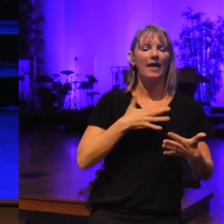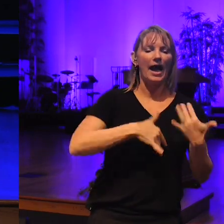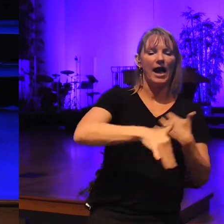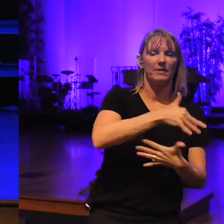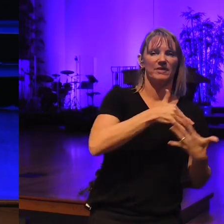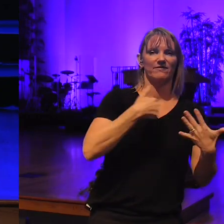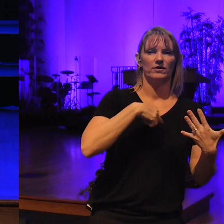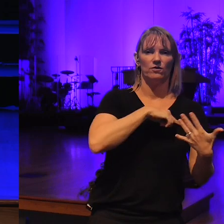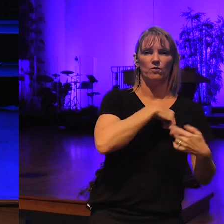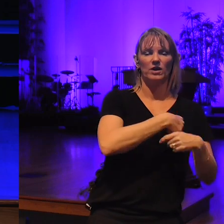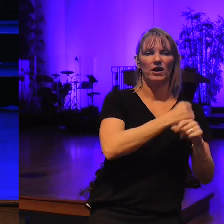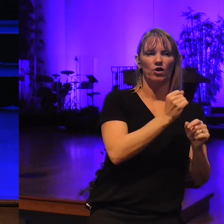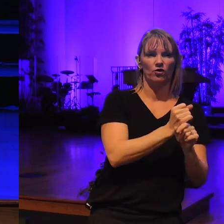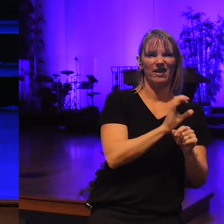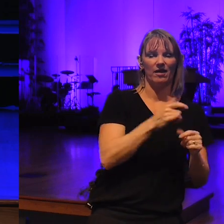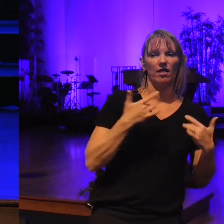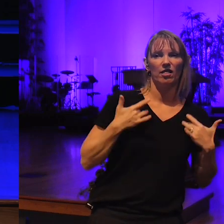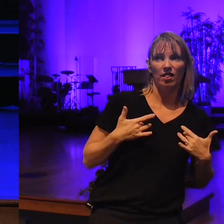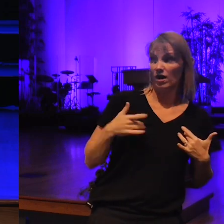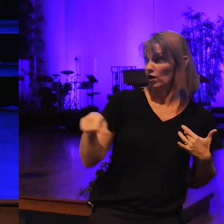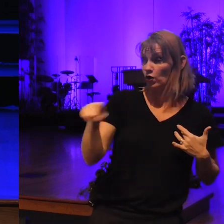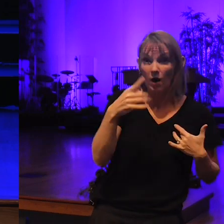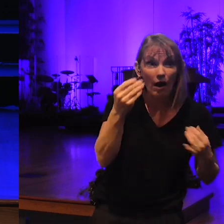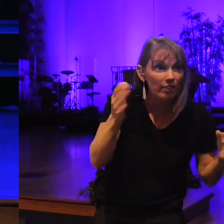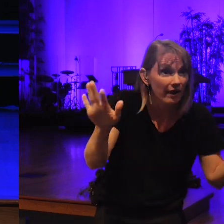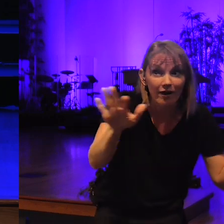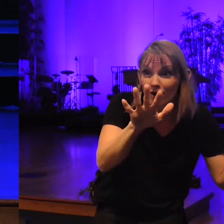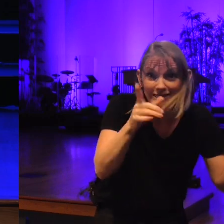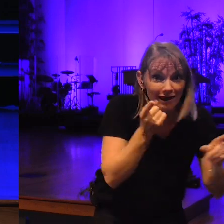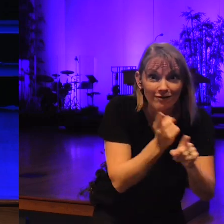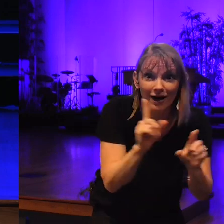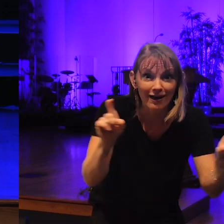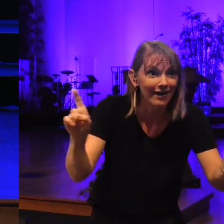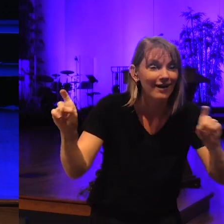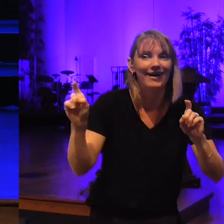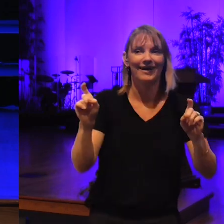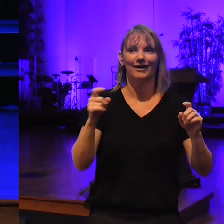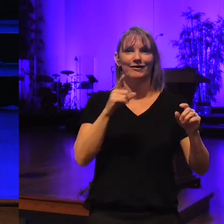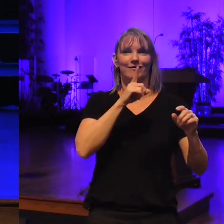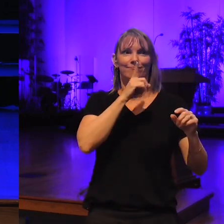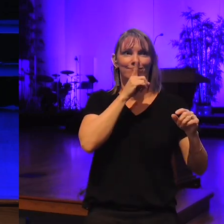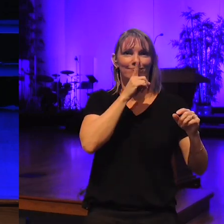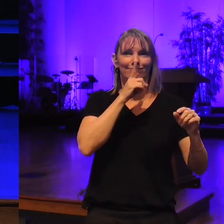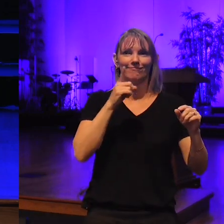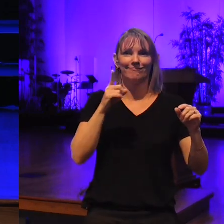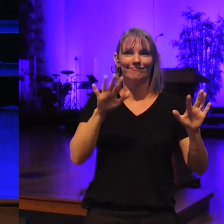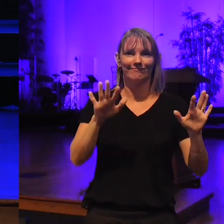create. You out there? Isn't that so? Okay.